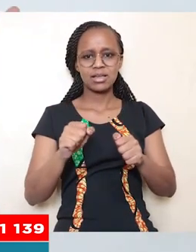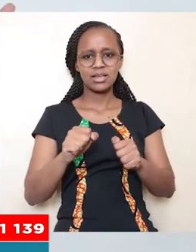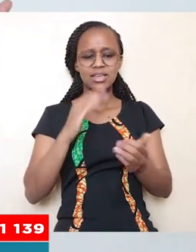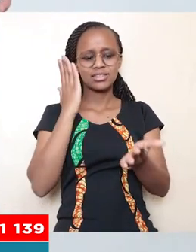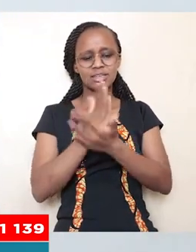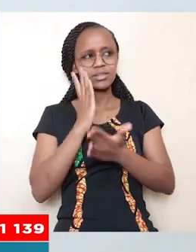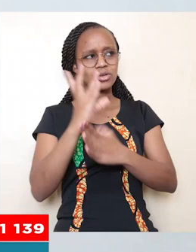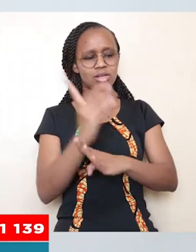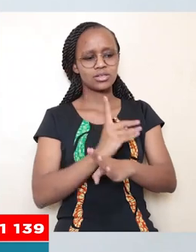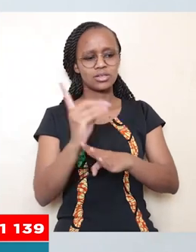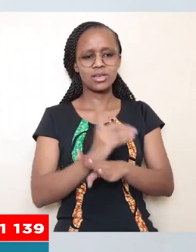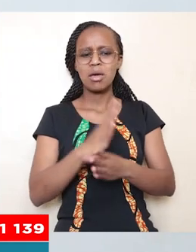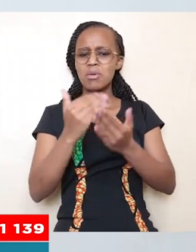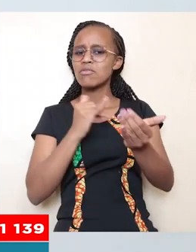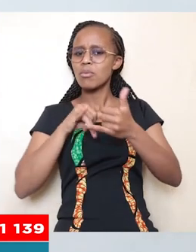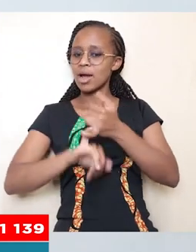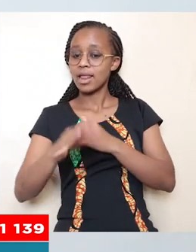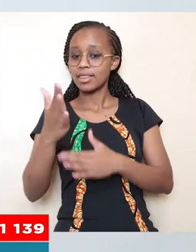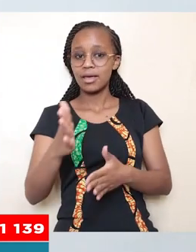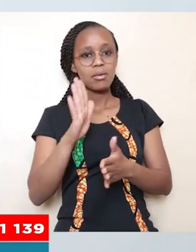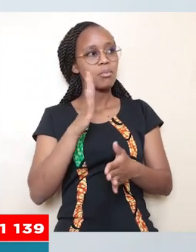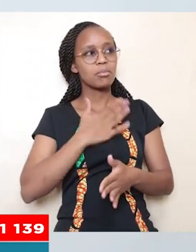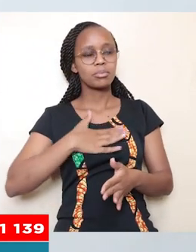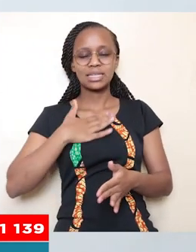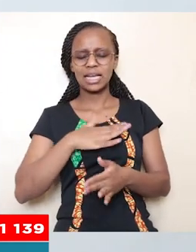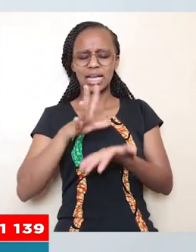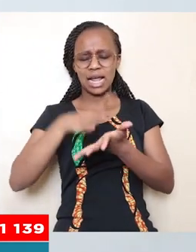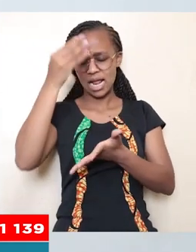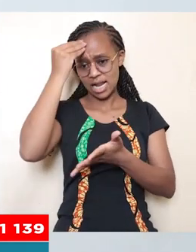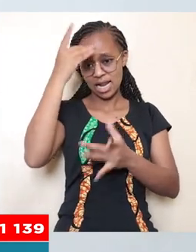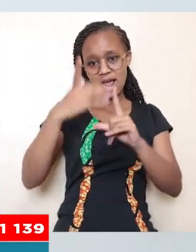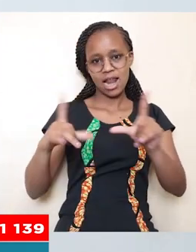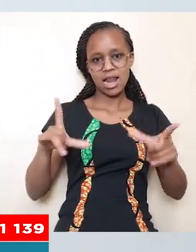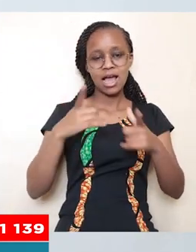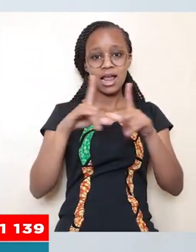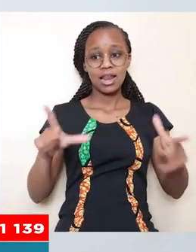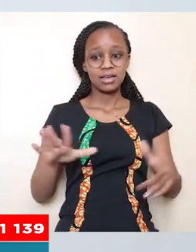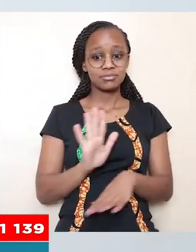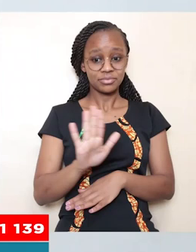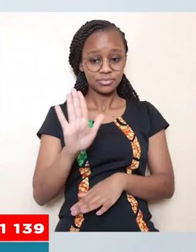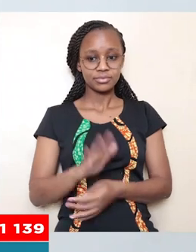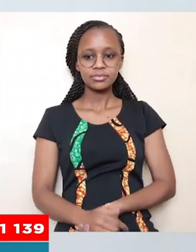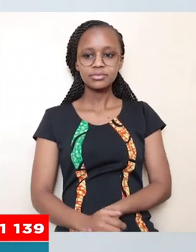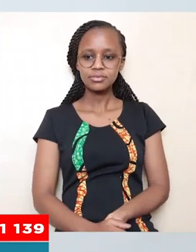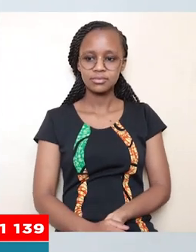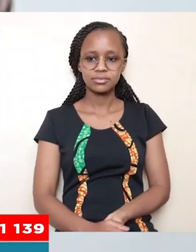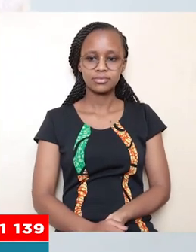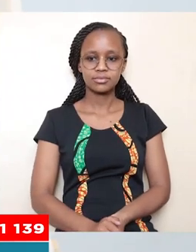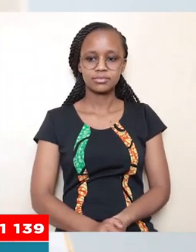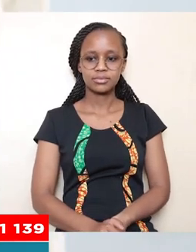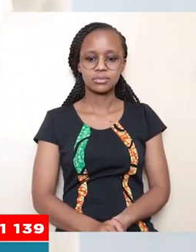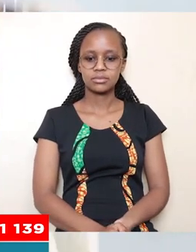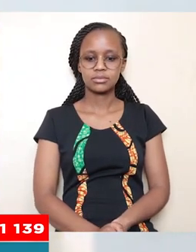mandatory. Before uolewe kule, at least learn some language, that language.